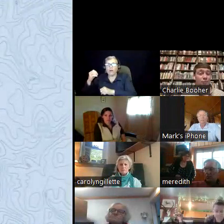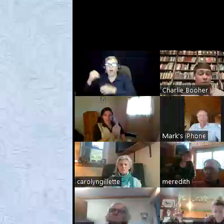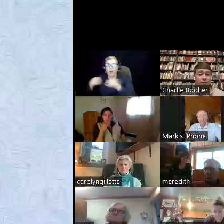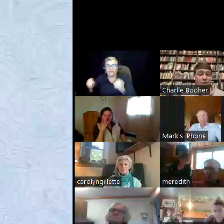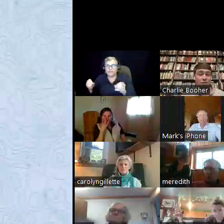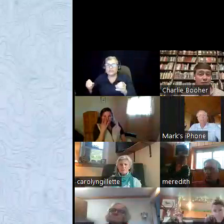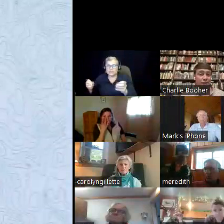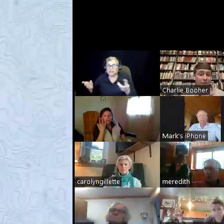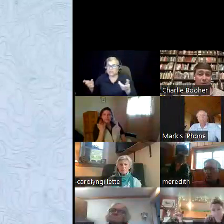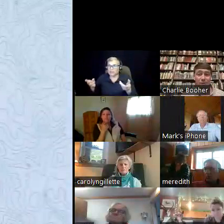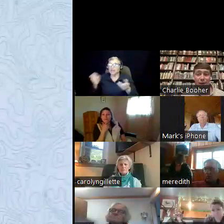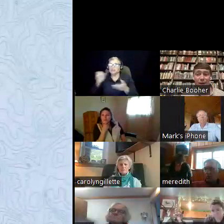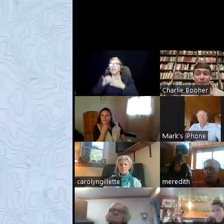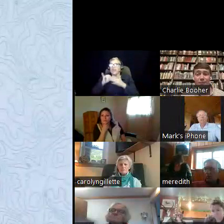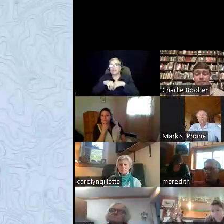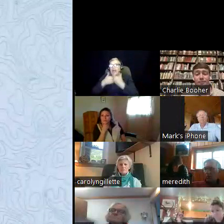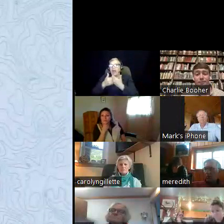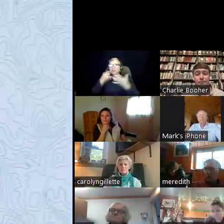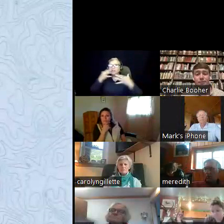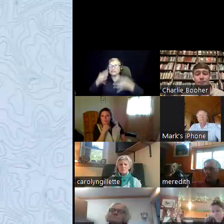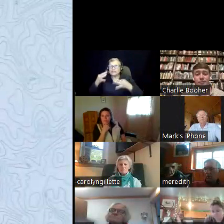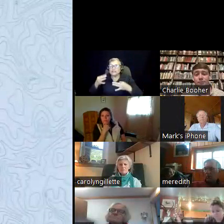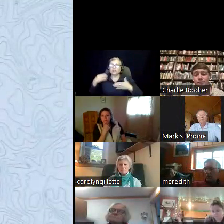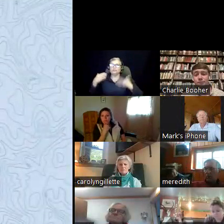and that's where those decisions are going to continue to be made.